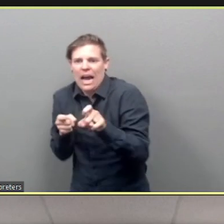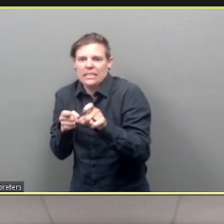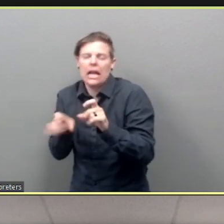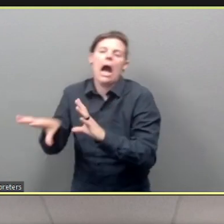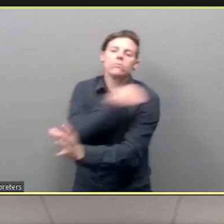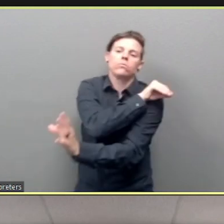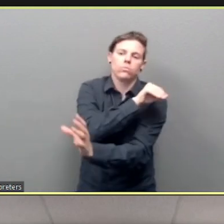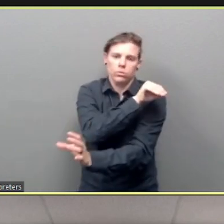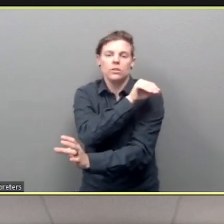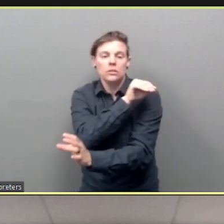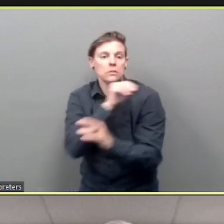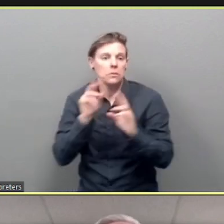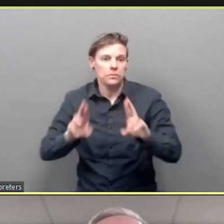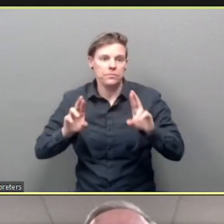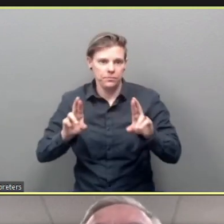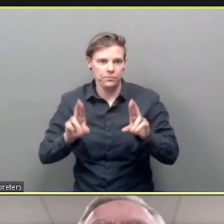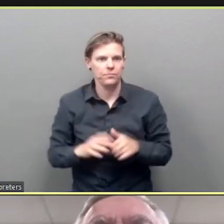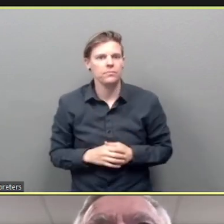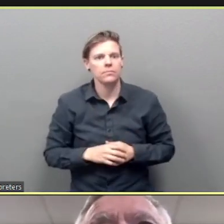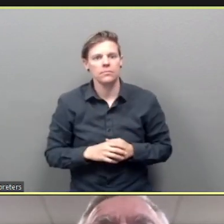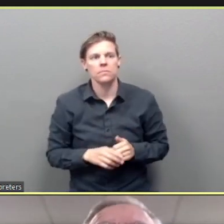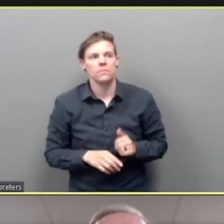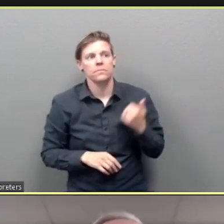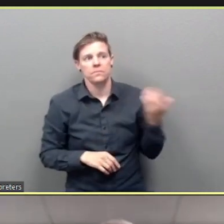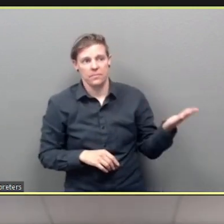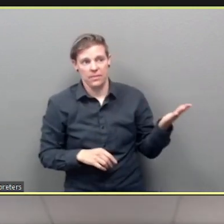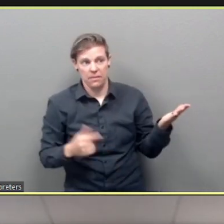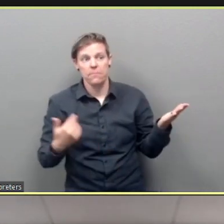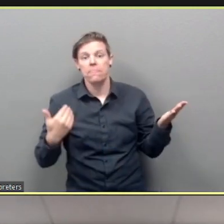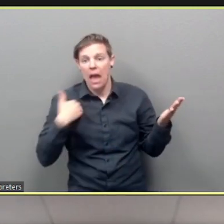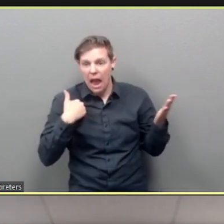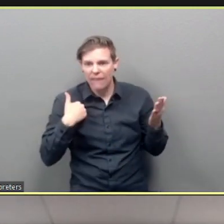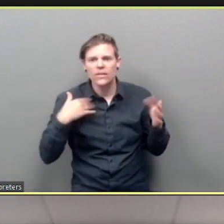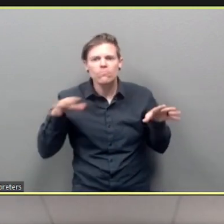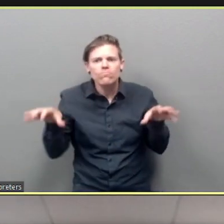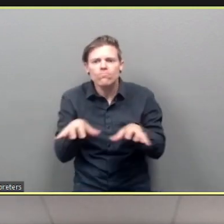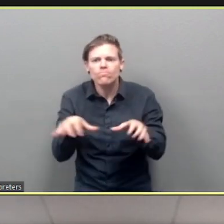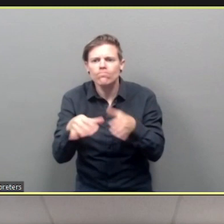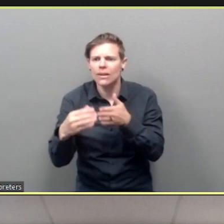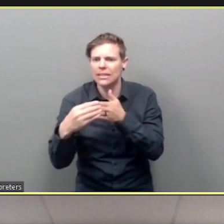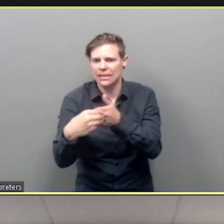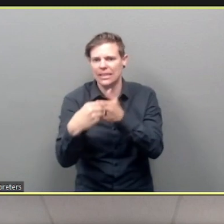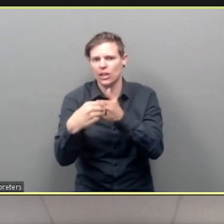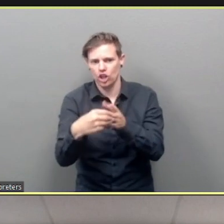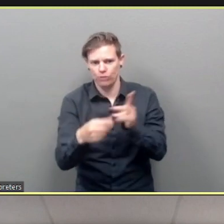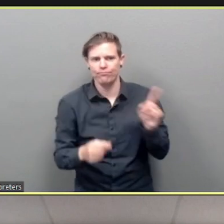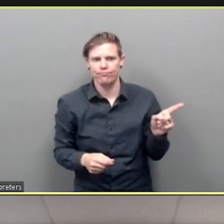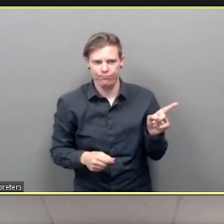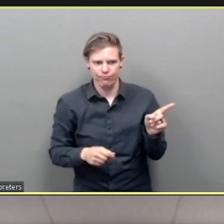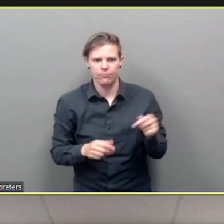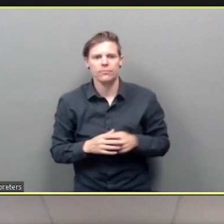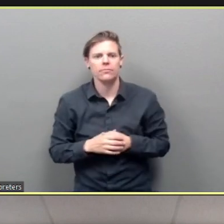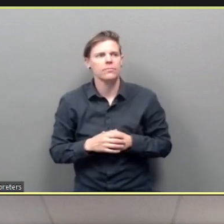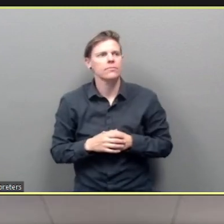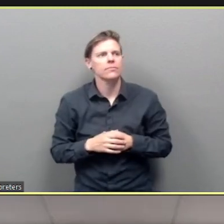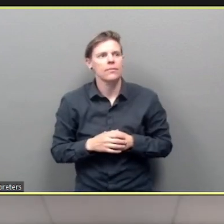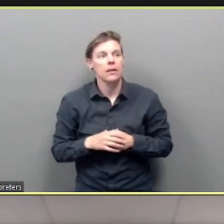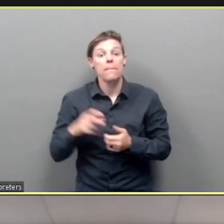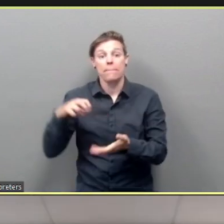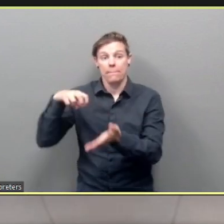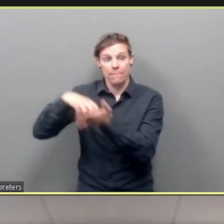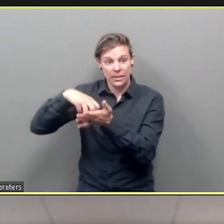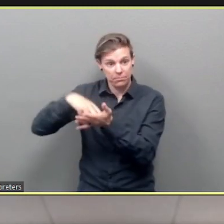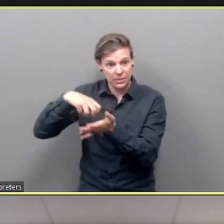We have the leaderboard here again today, and you can see that Presbyterian, that